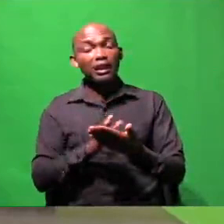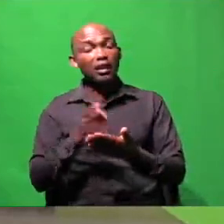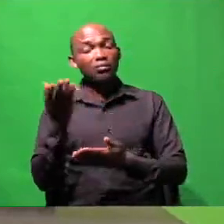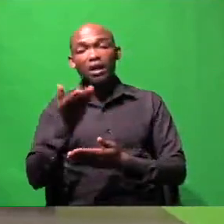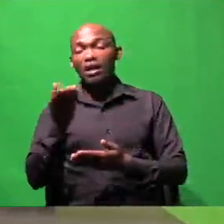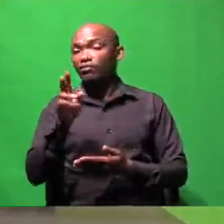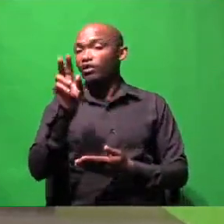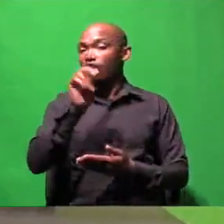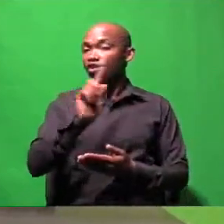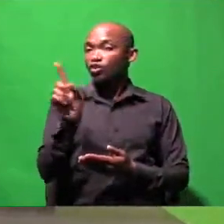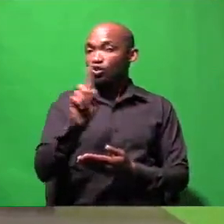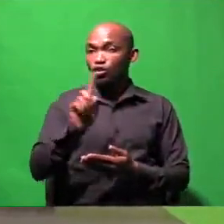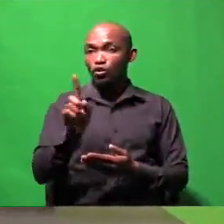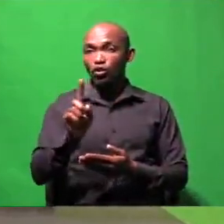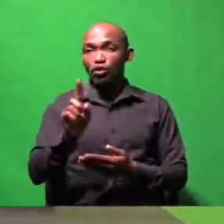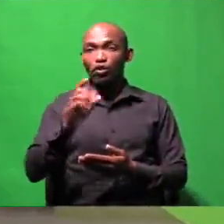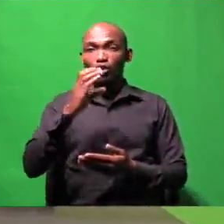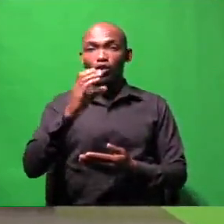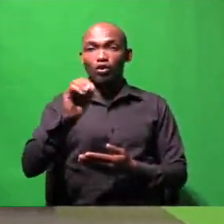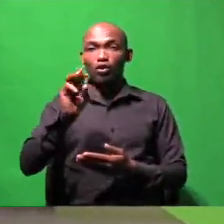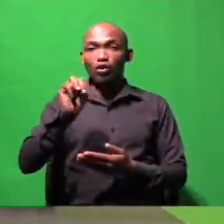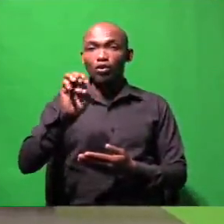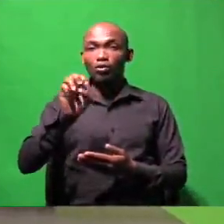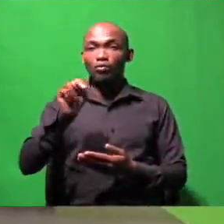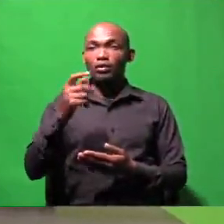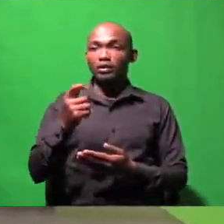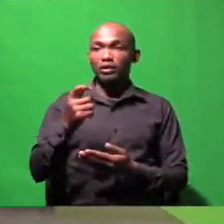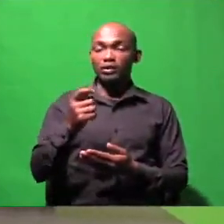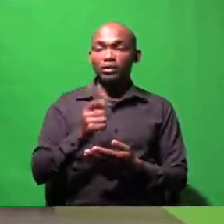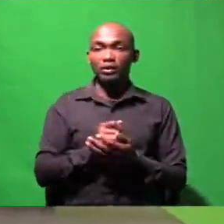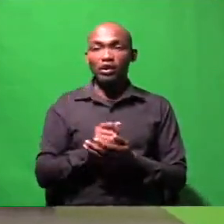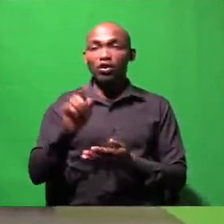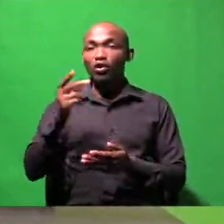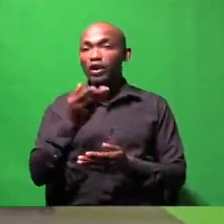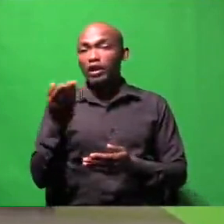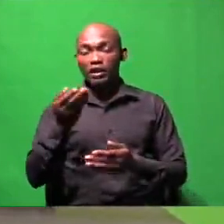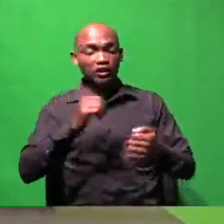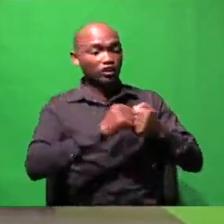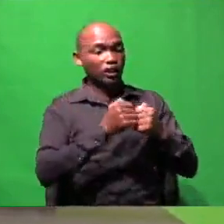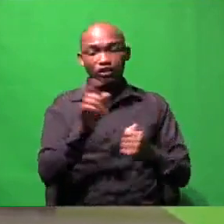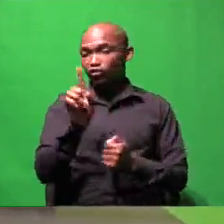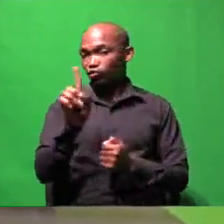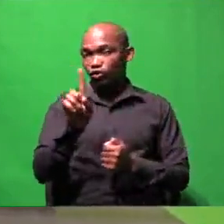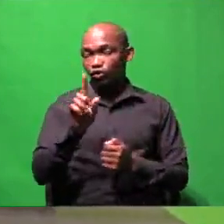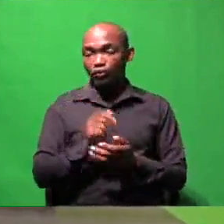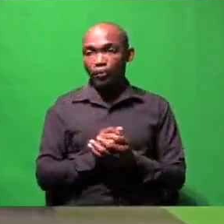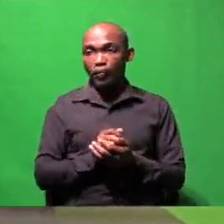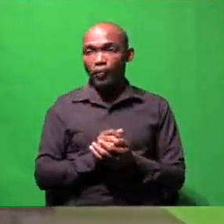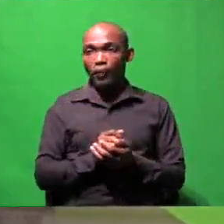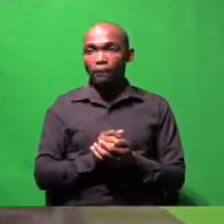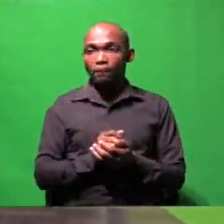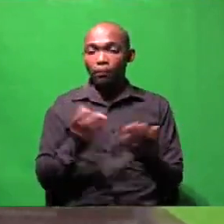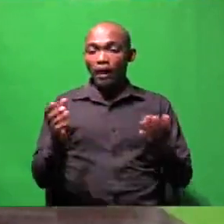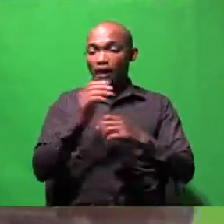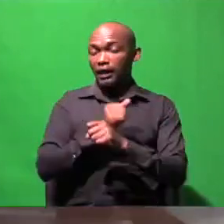any comment or any challenges. Let's have, I hold that